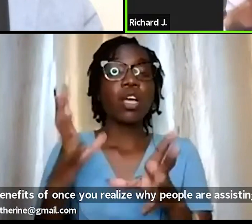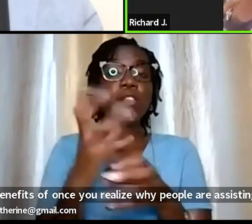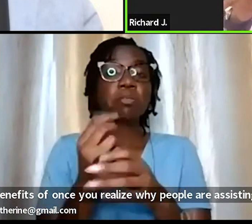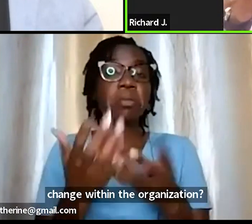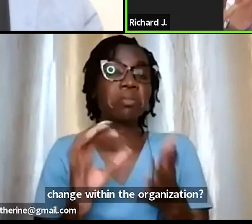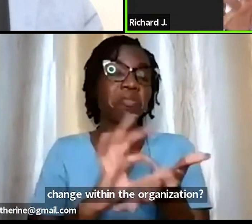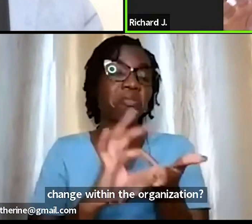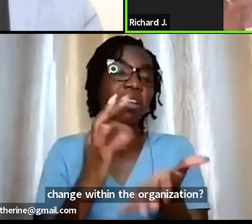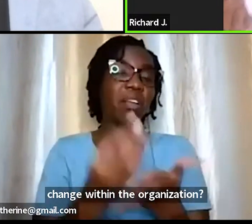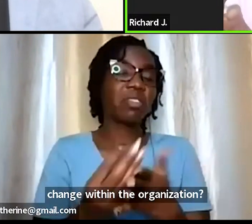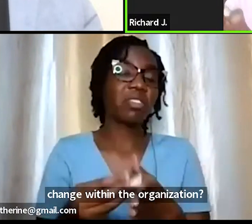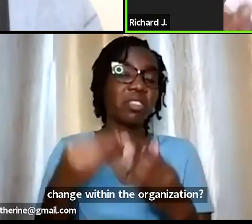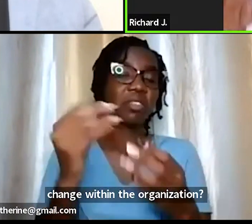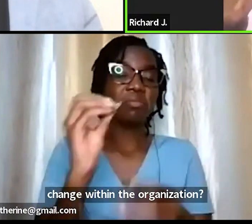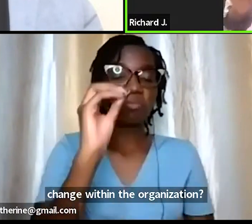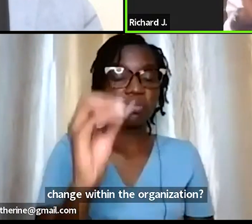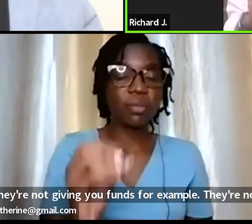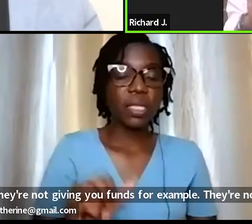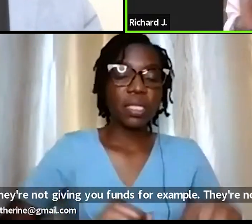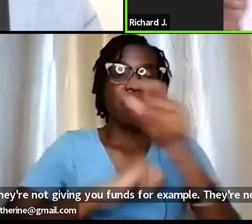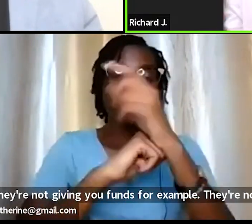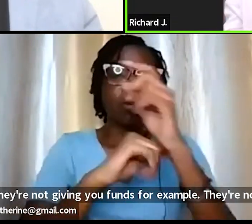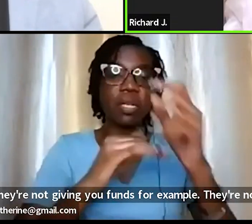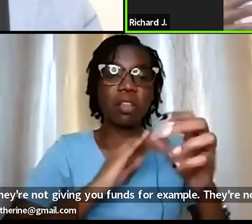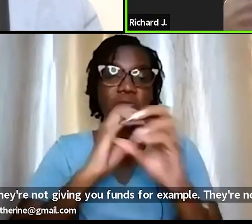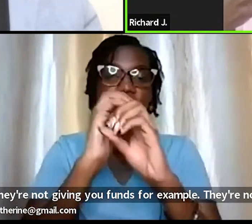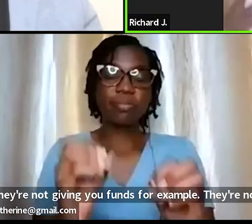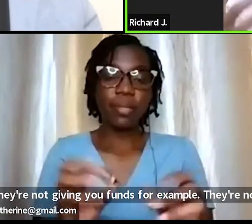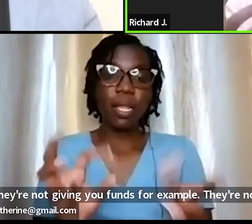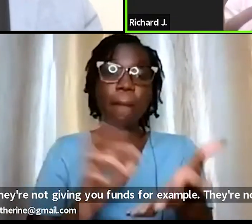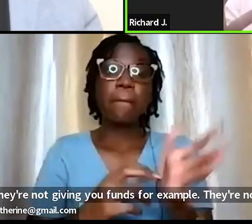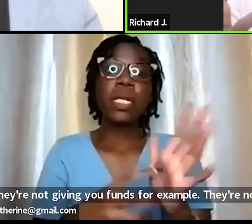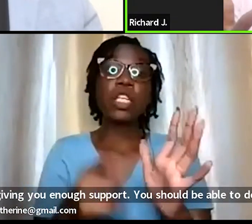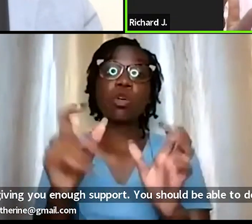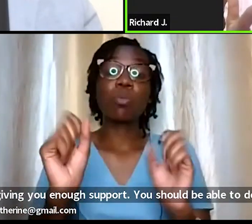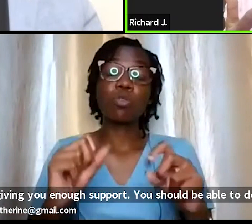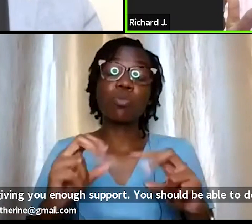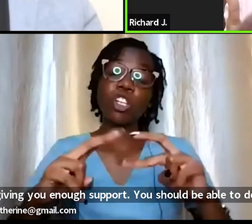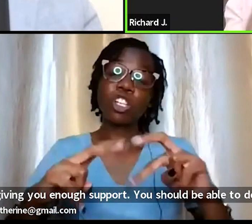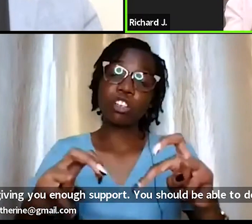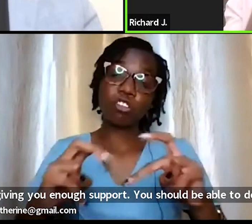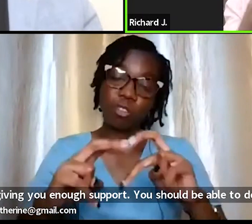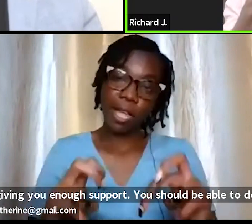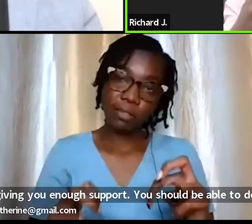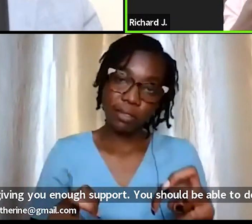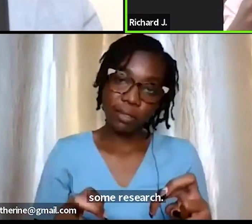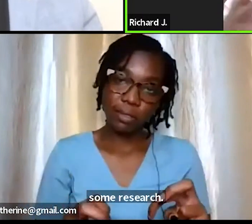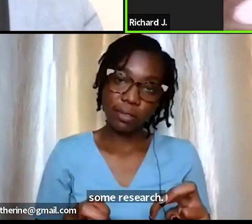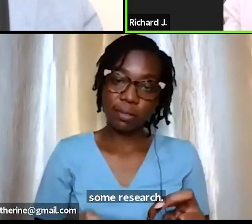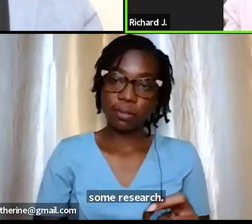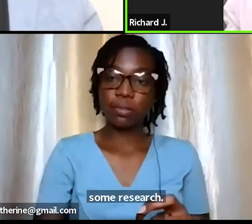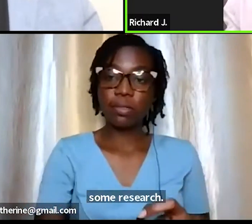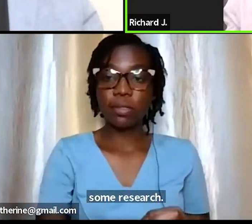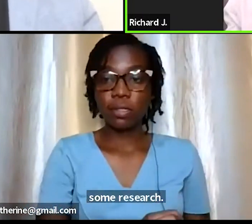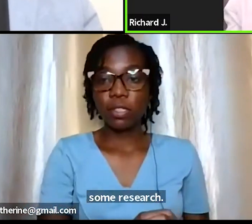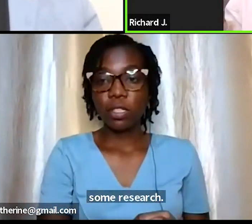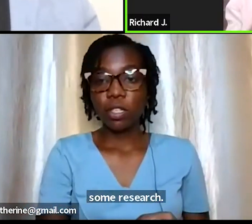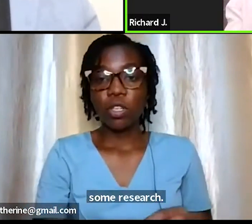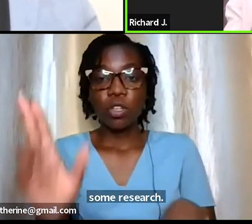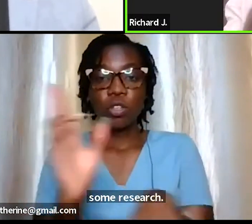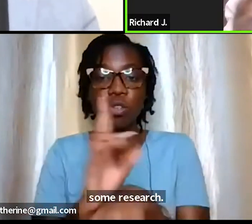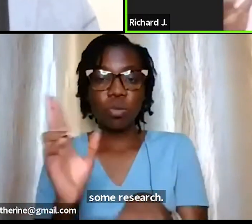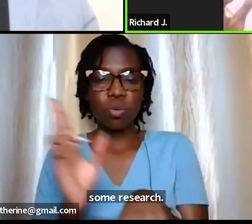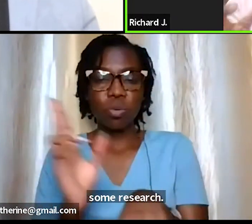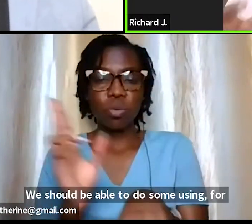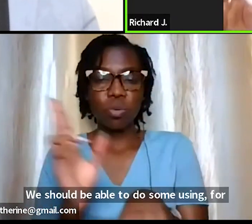example, they're not giving you enough support, you should be able to do some research. We should be able to do some research using surveys, for